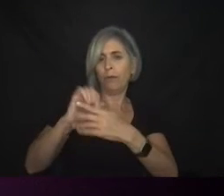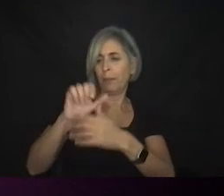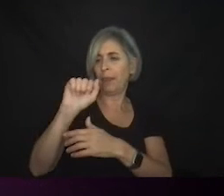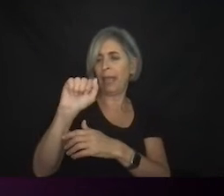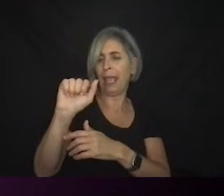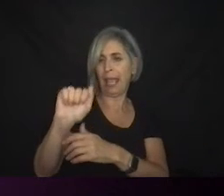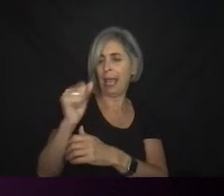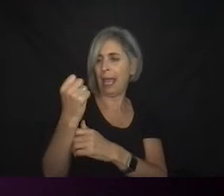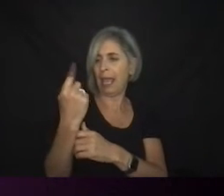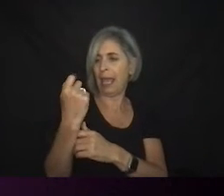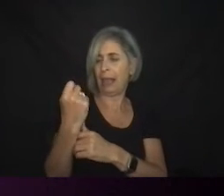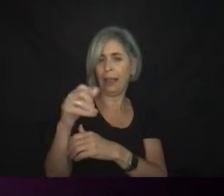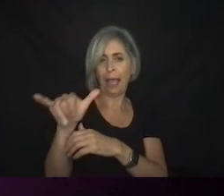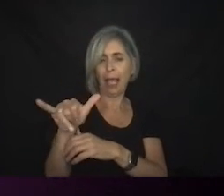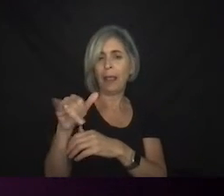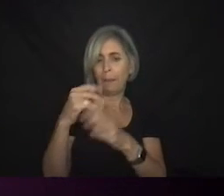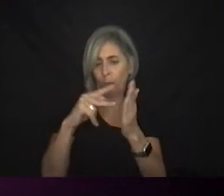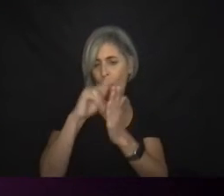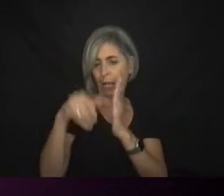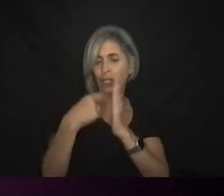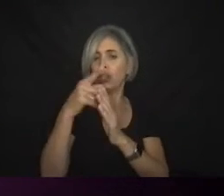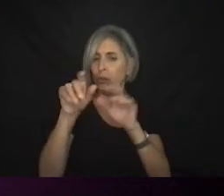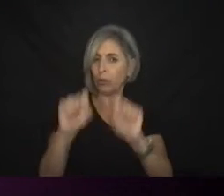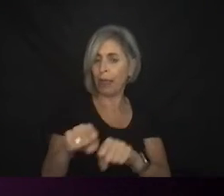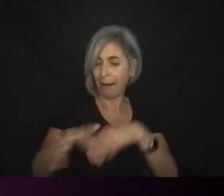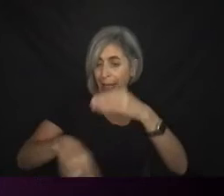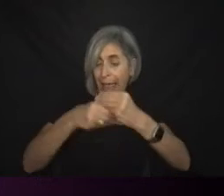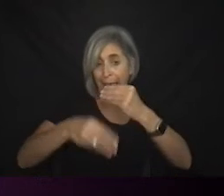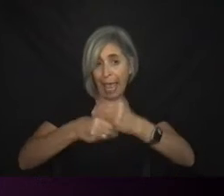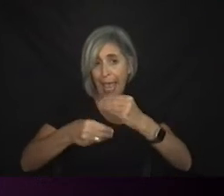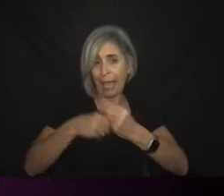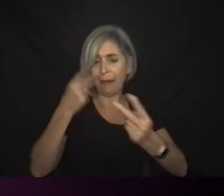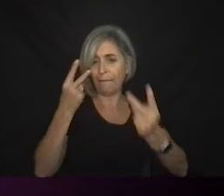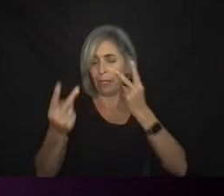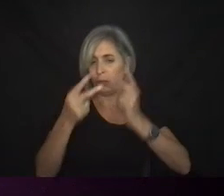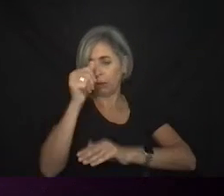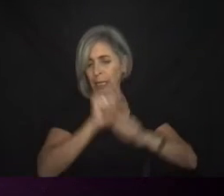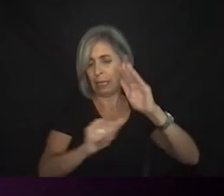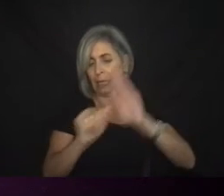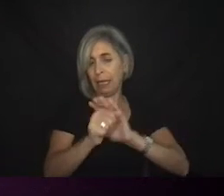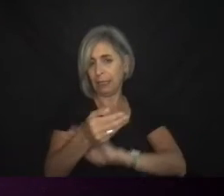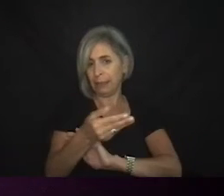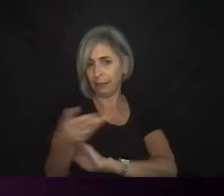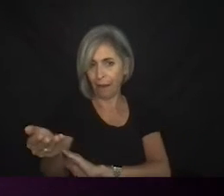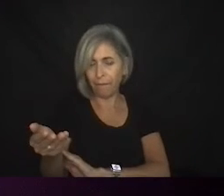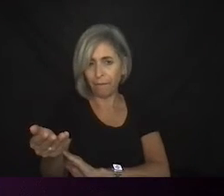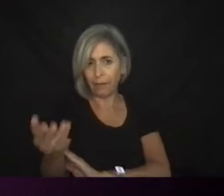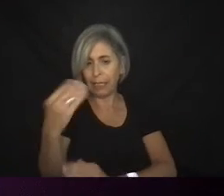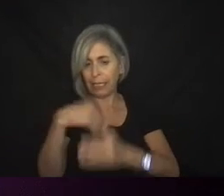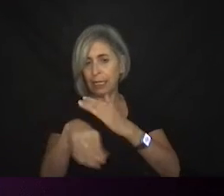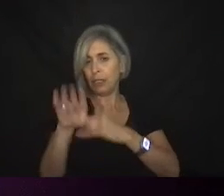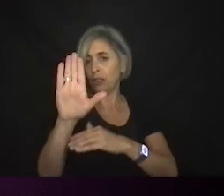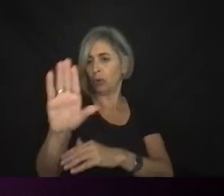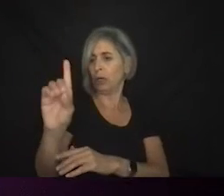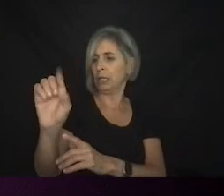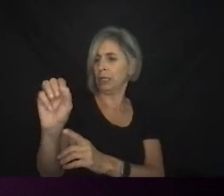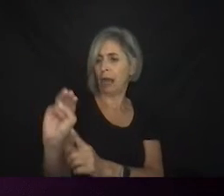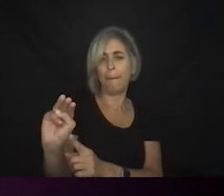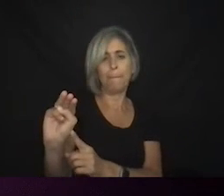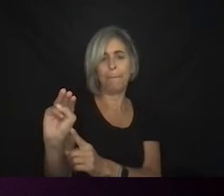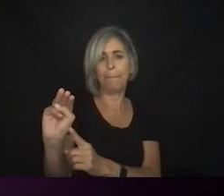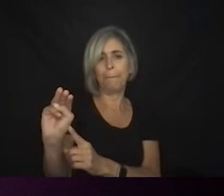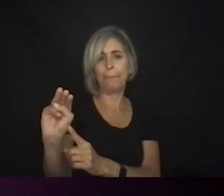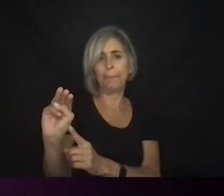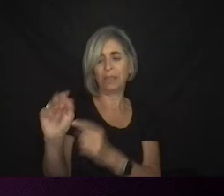project. And you can add visually hidden stuff into your DOM,